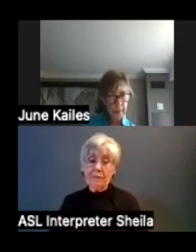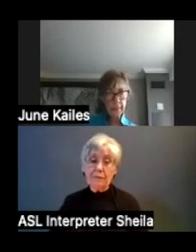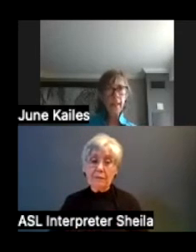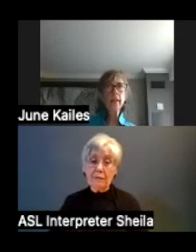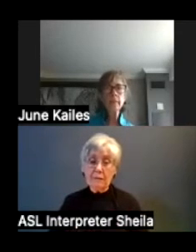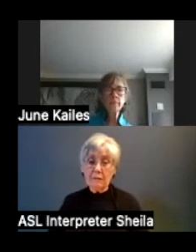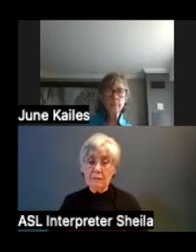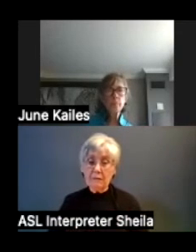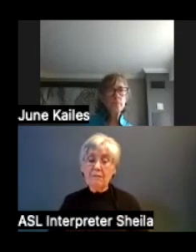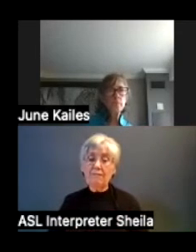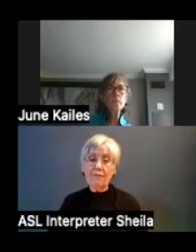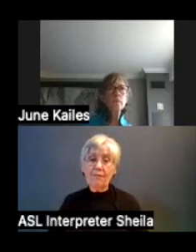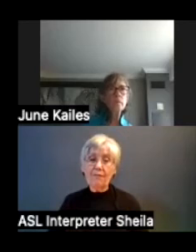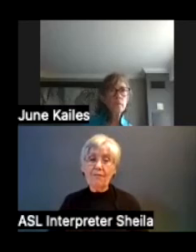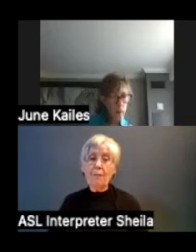So next slide.